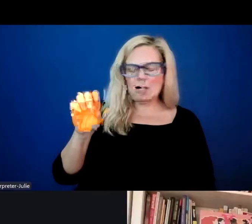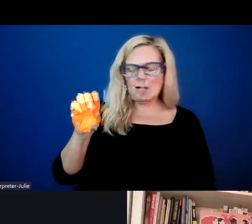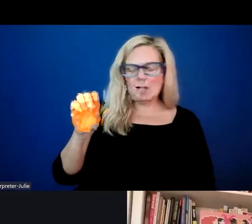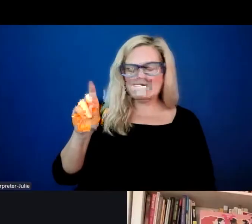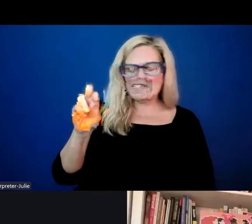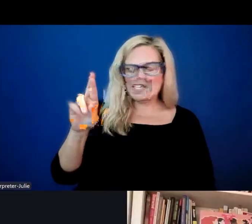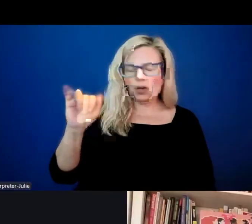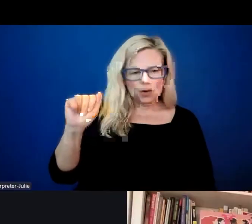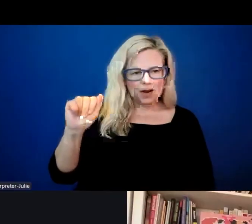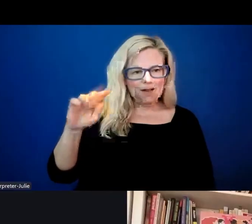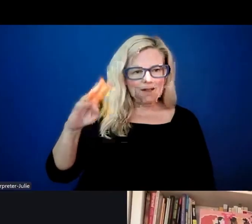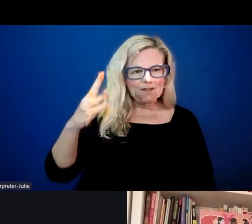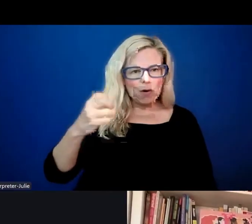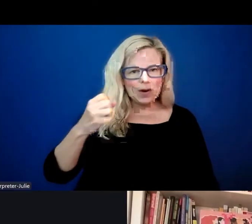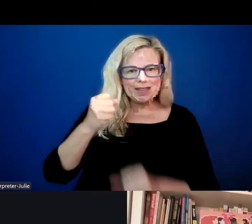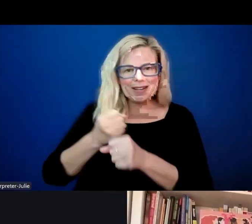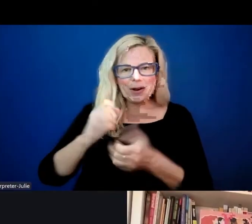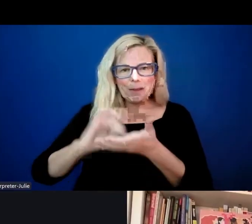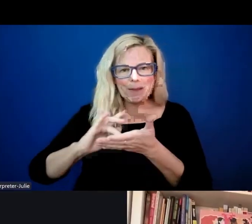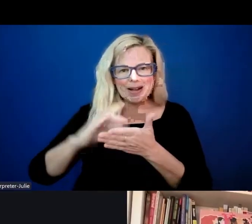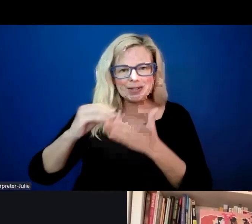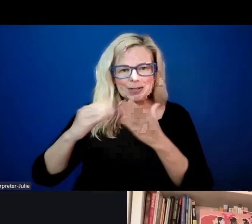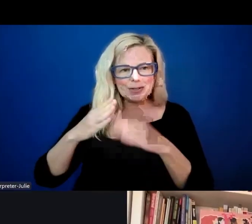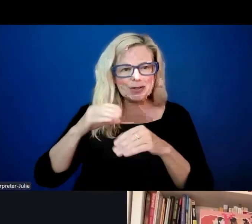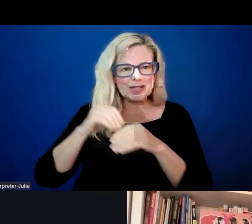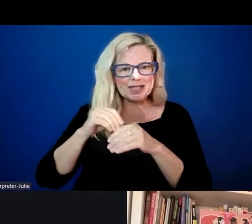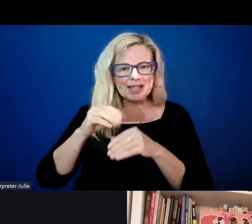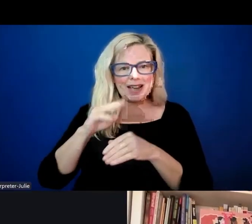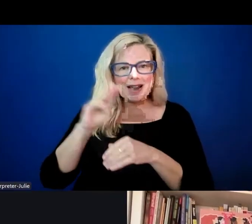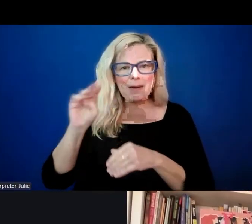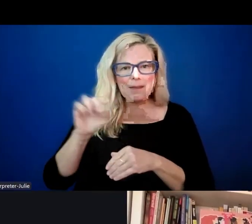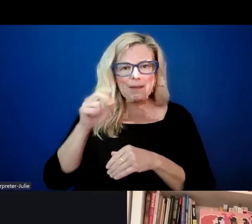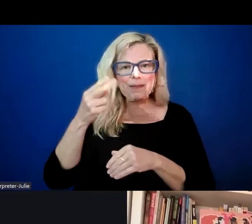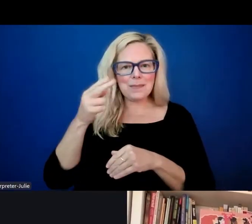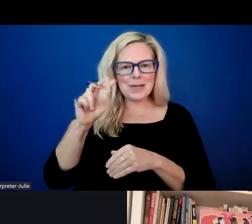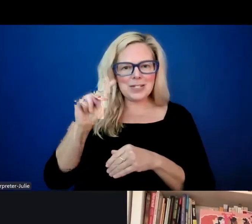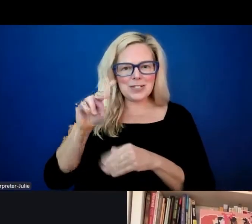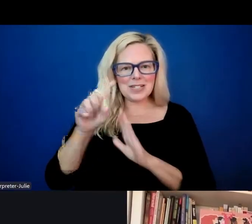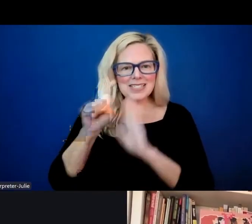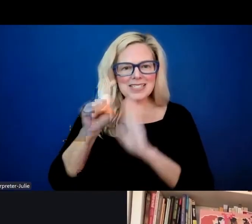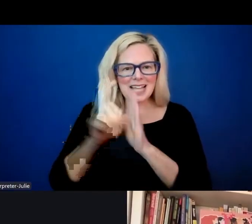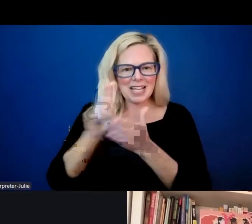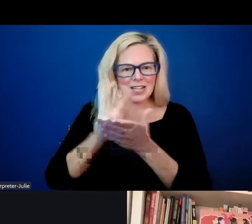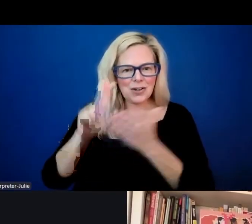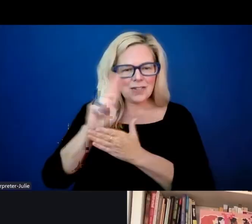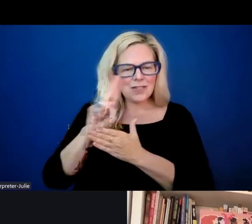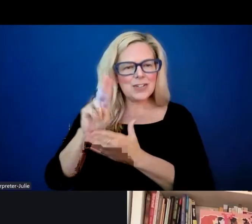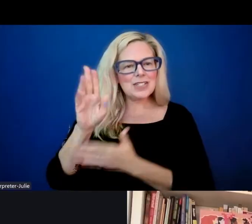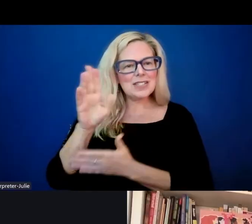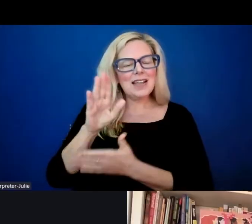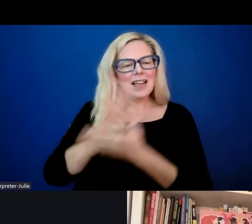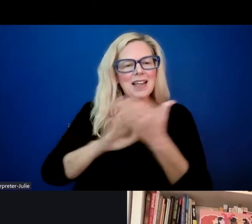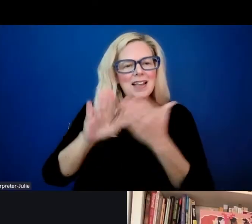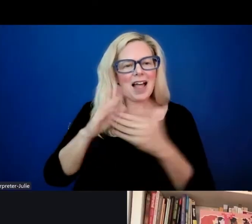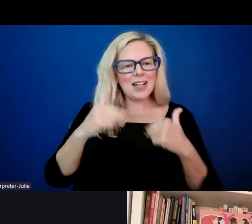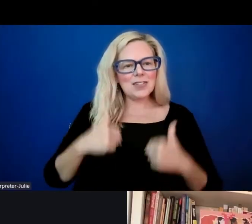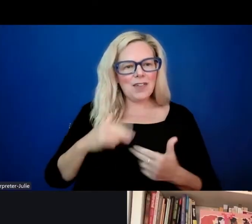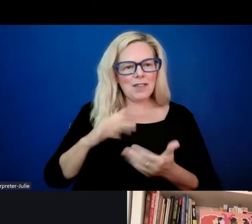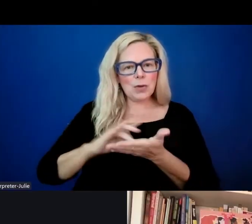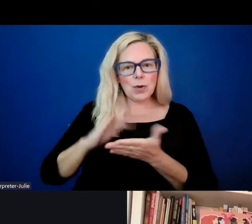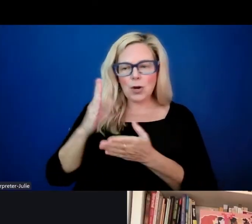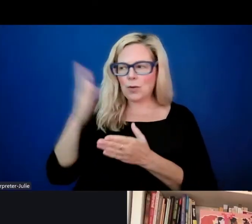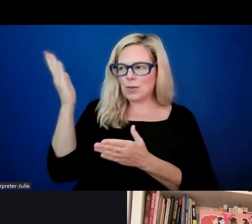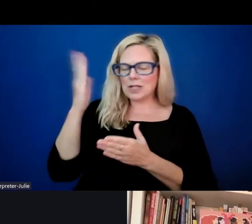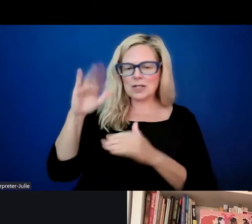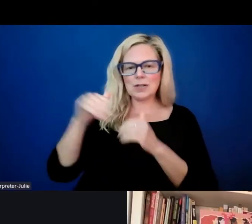Is a fourth-year medical student at Michigan State University College of Human Medicine, and their presentation is titled